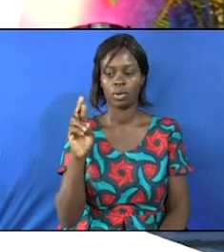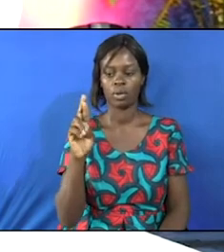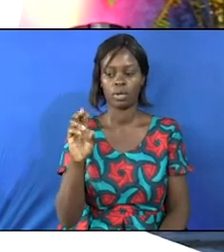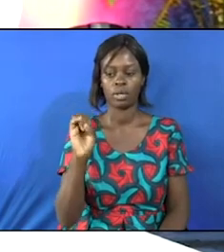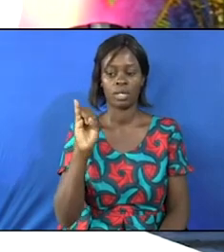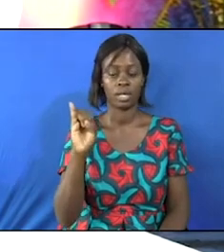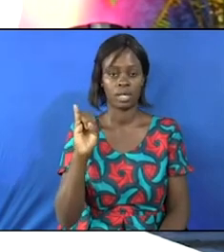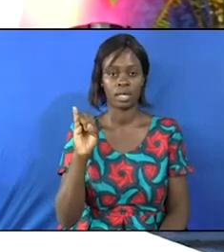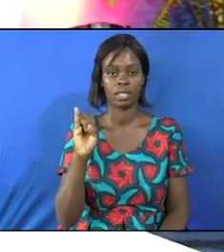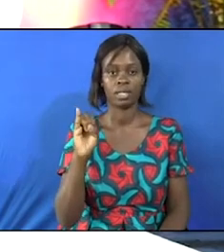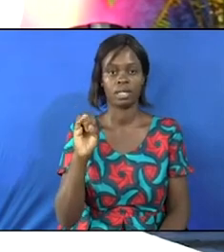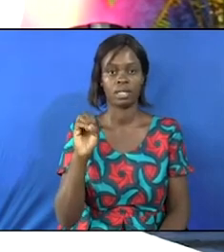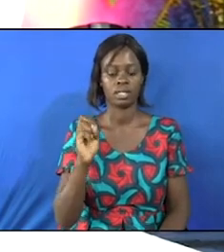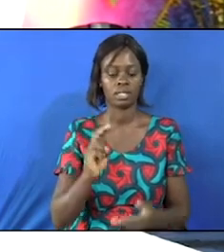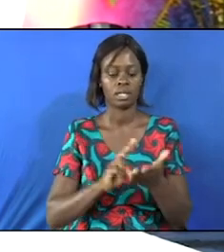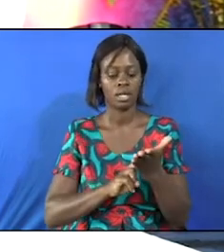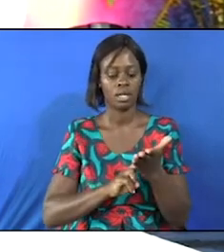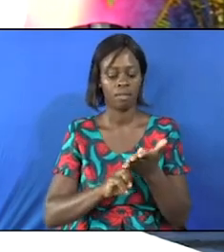these cards.